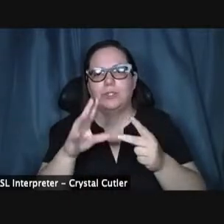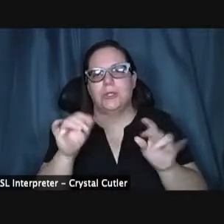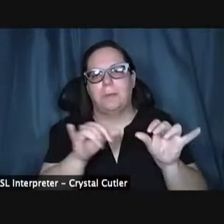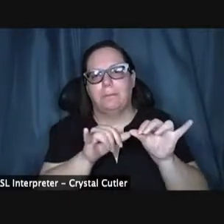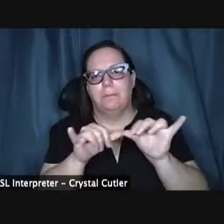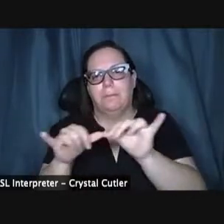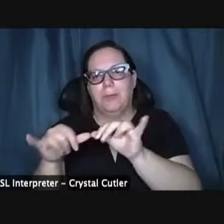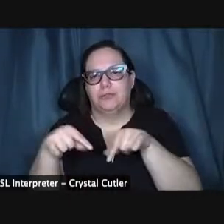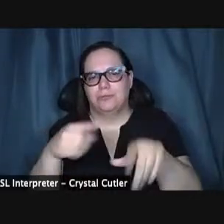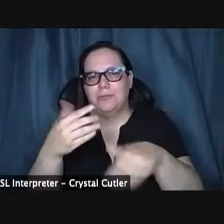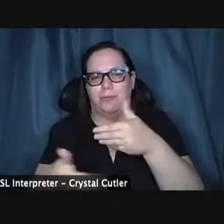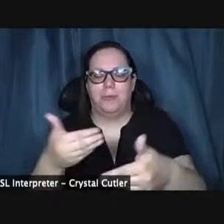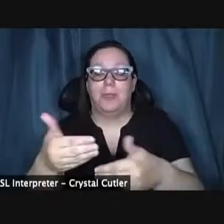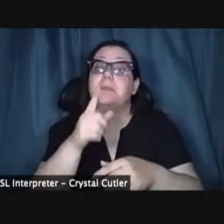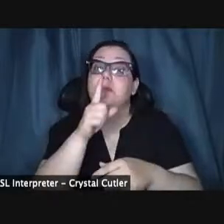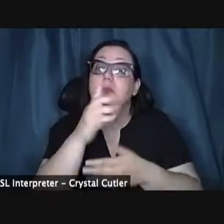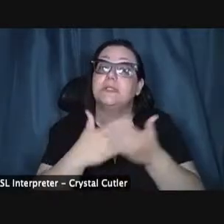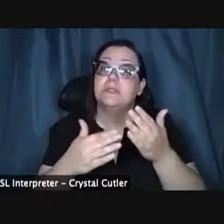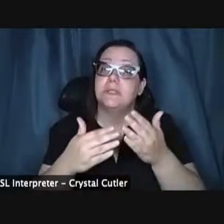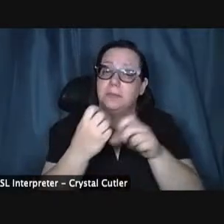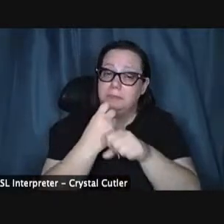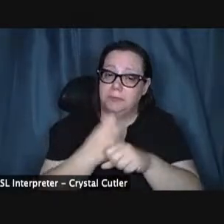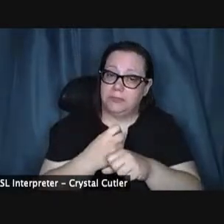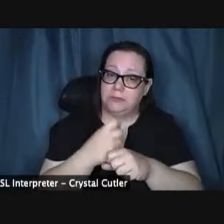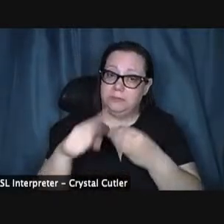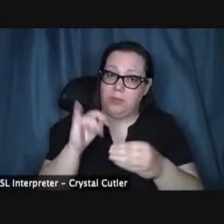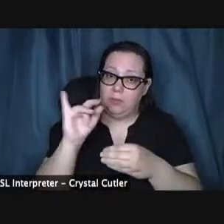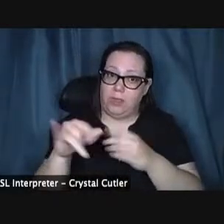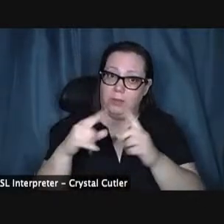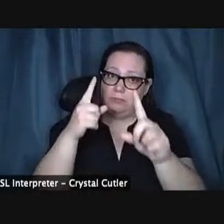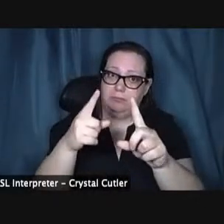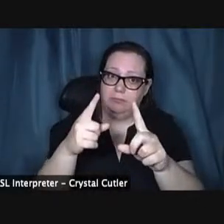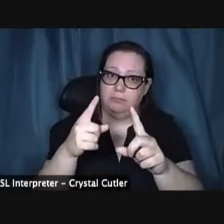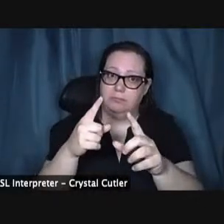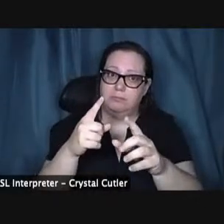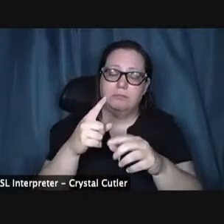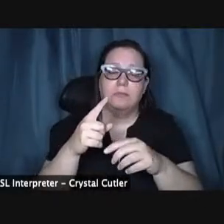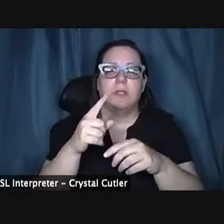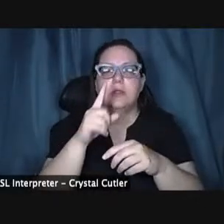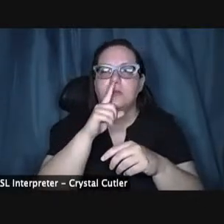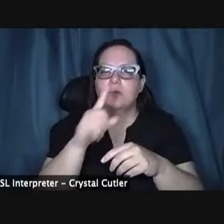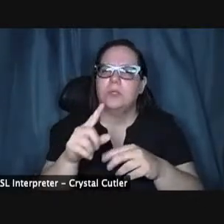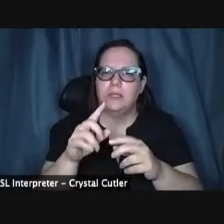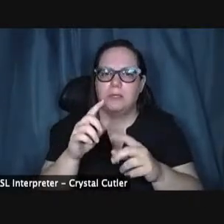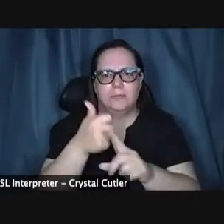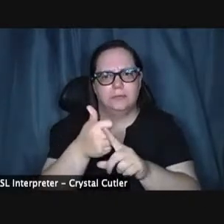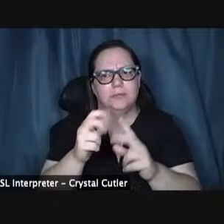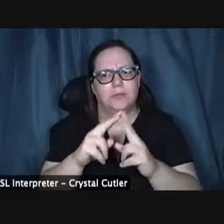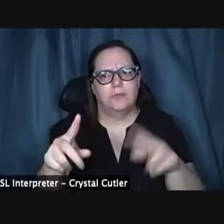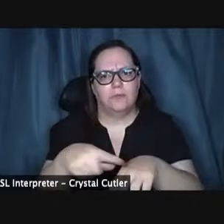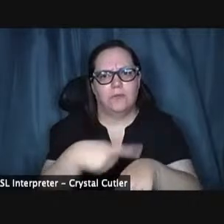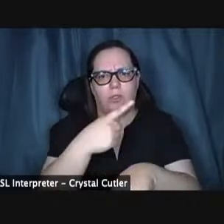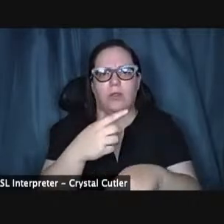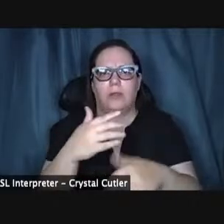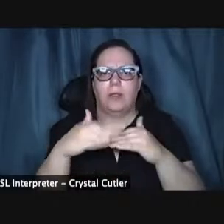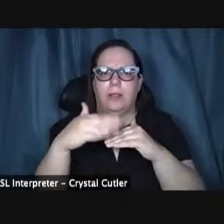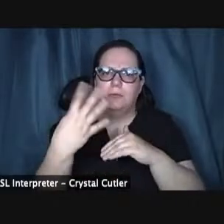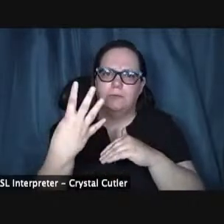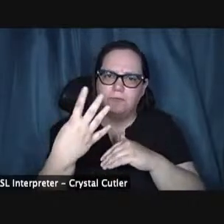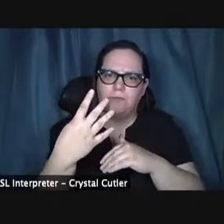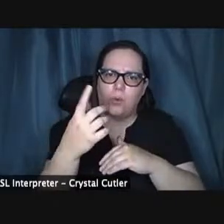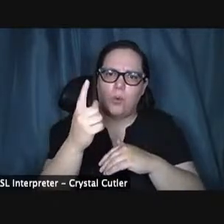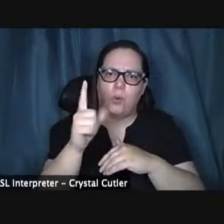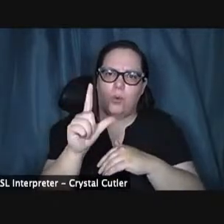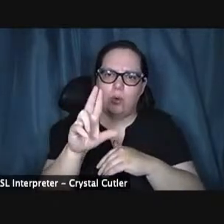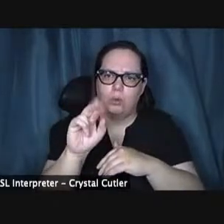Some statistics on this particular mission. This one is fairly long. It's at least 4 lunations long. And we mapped out